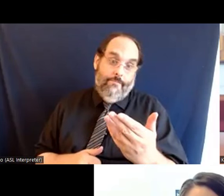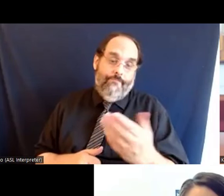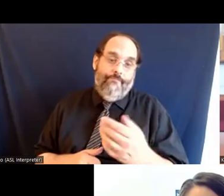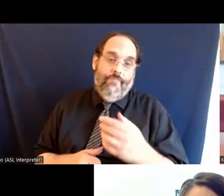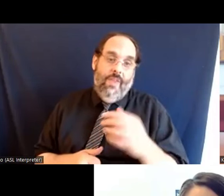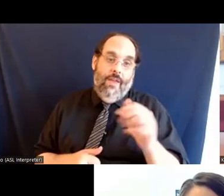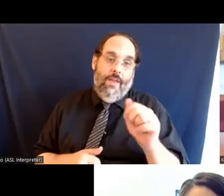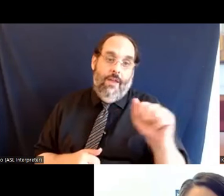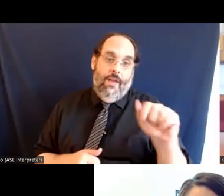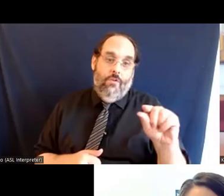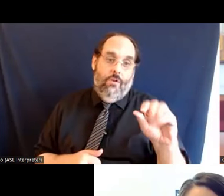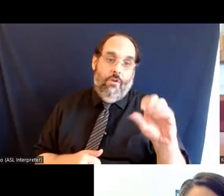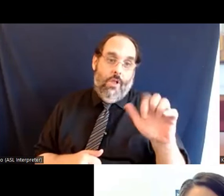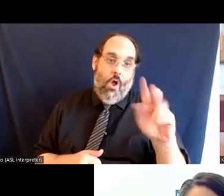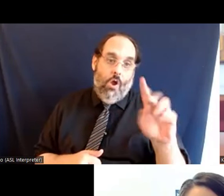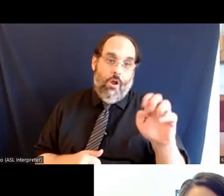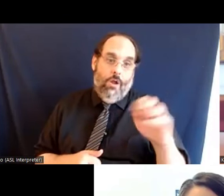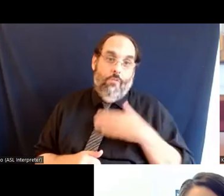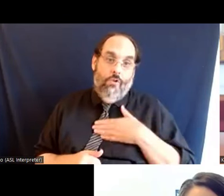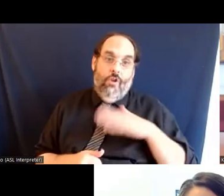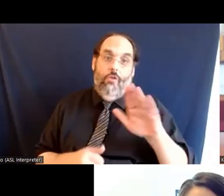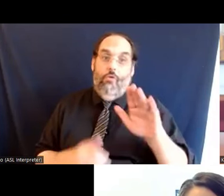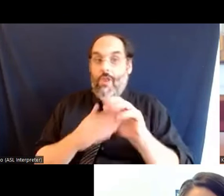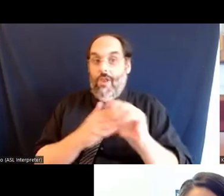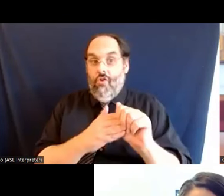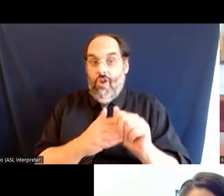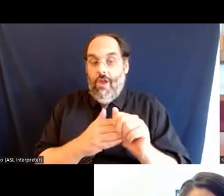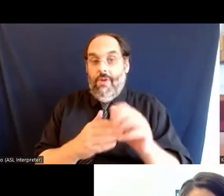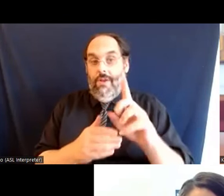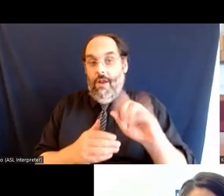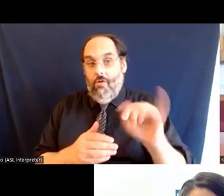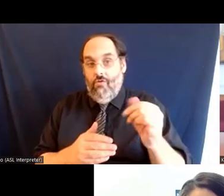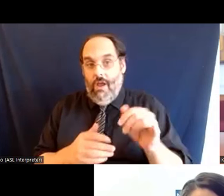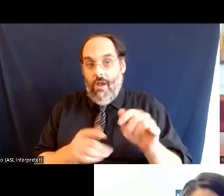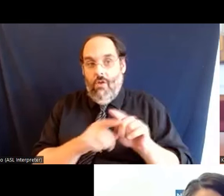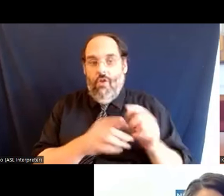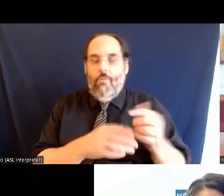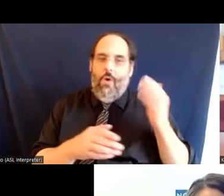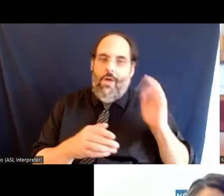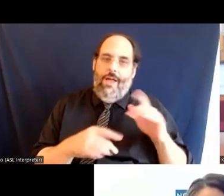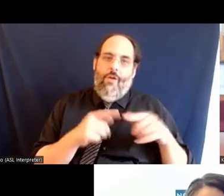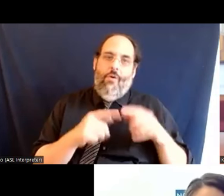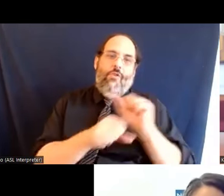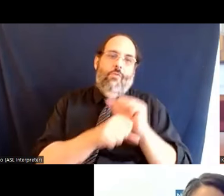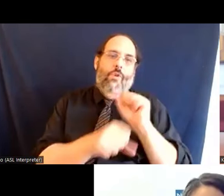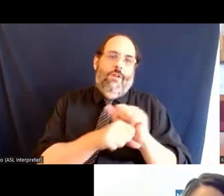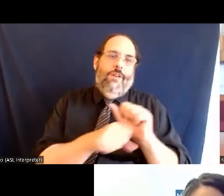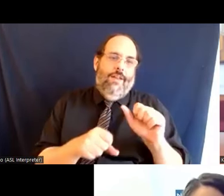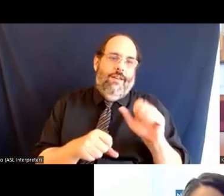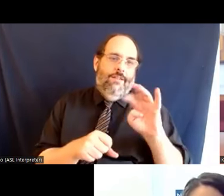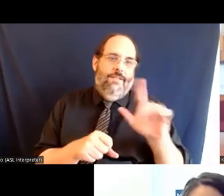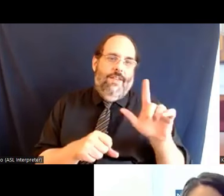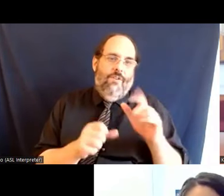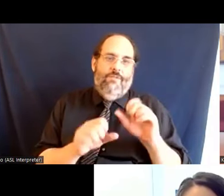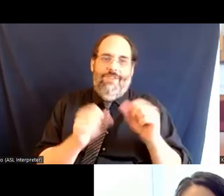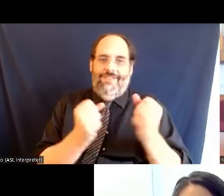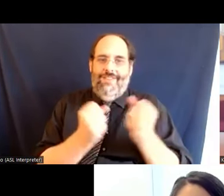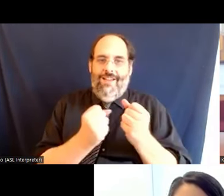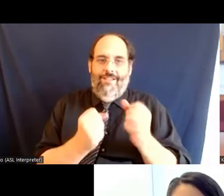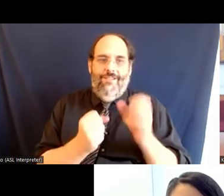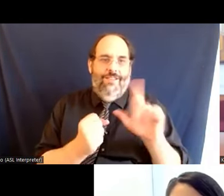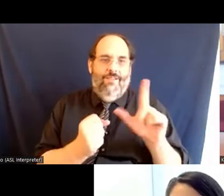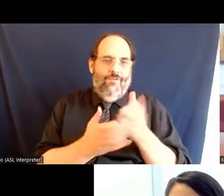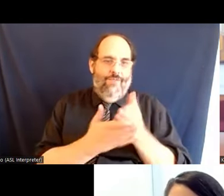for your leadership, both now at DOJ and also when you worked in civil society and civil